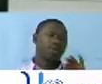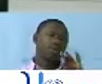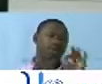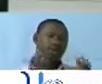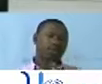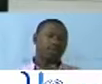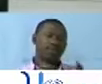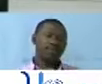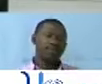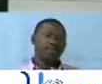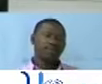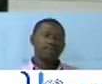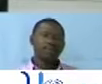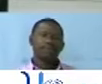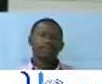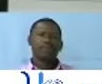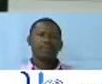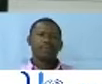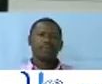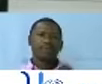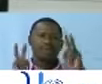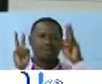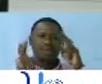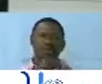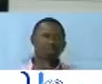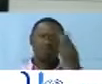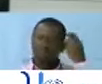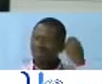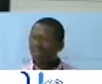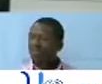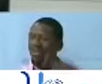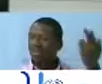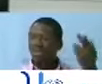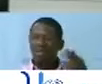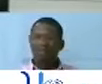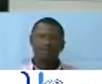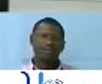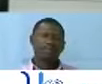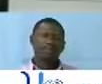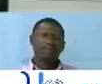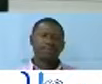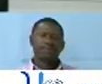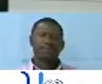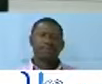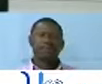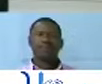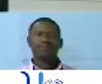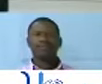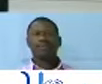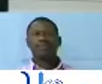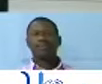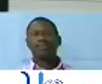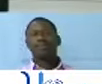bi ak yeneen kurel. He didn't care about those issues. Mom falew ta yeneen fane yu mel nonu. And